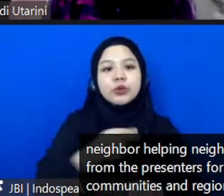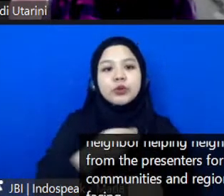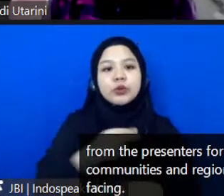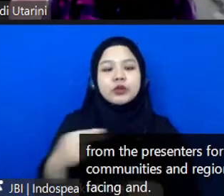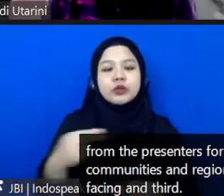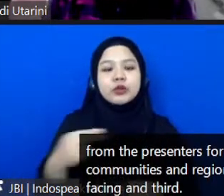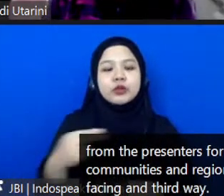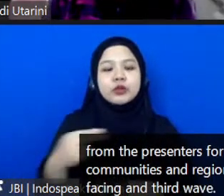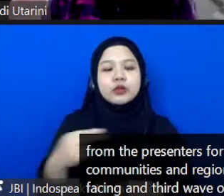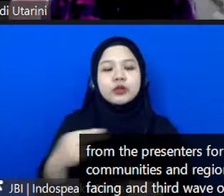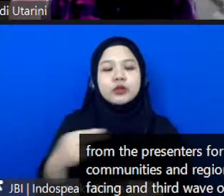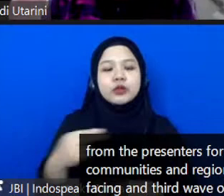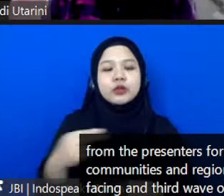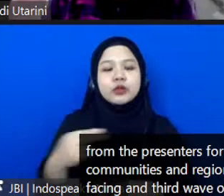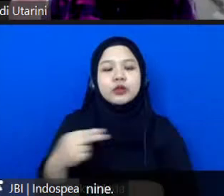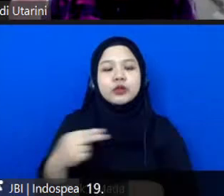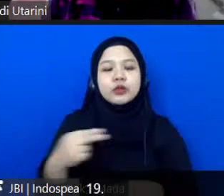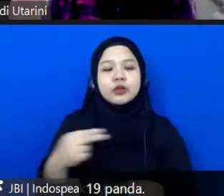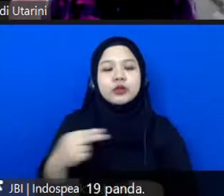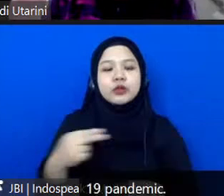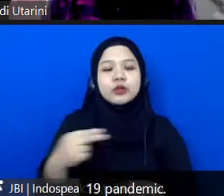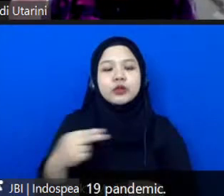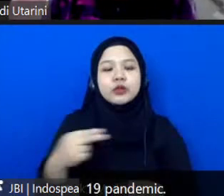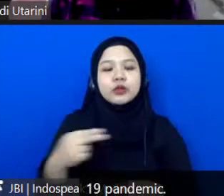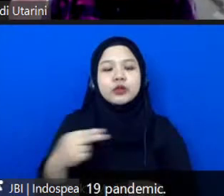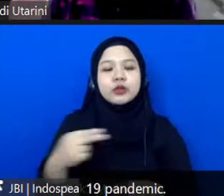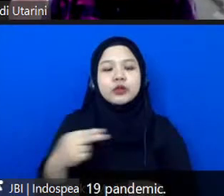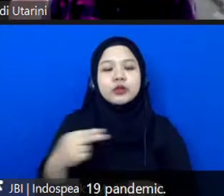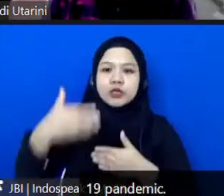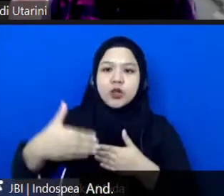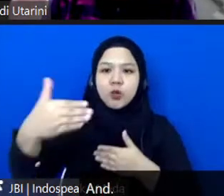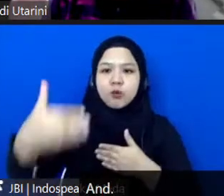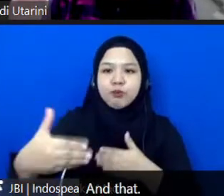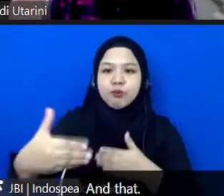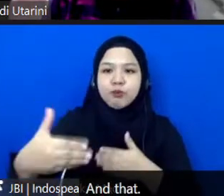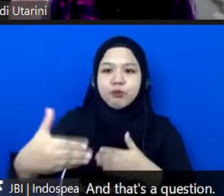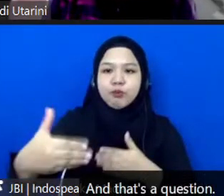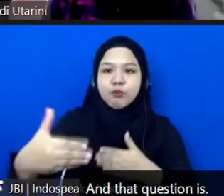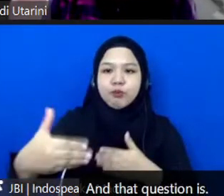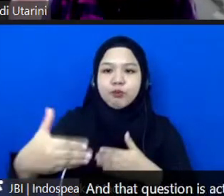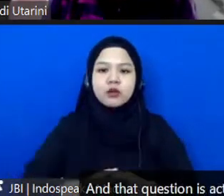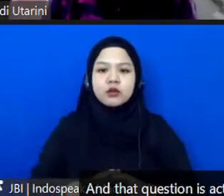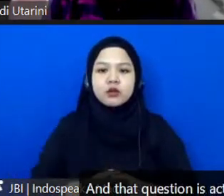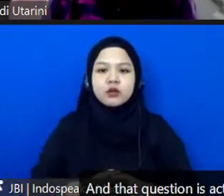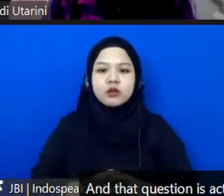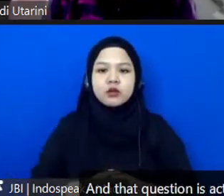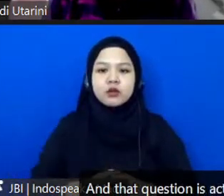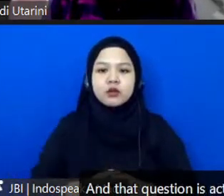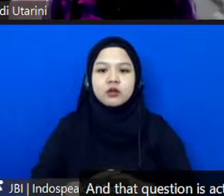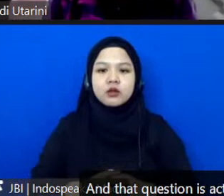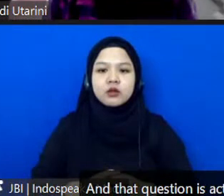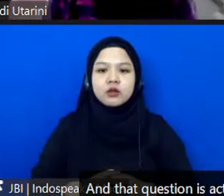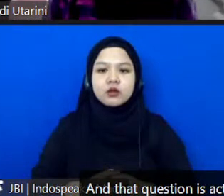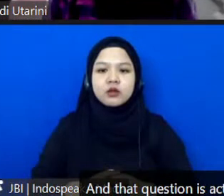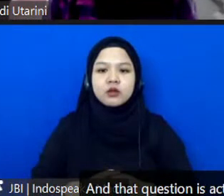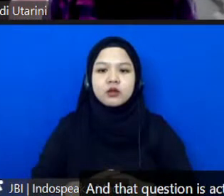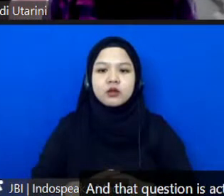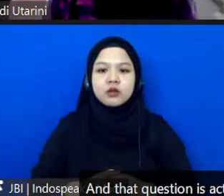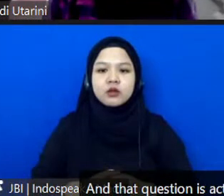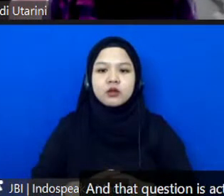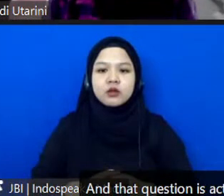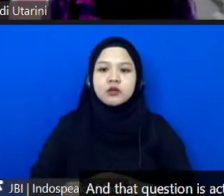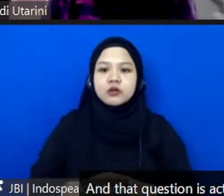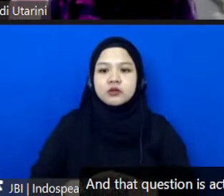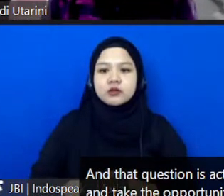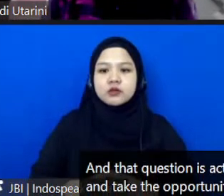third wave of the COVID-19 pandemic? And that the question is actually from me, and as chair, I take